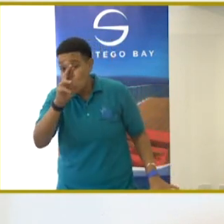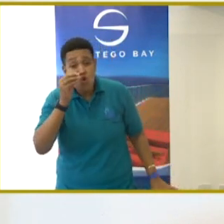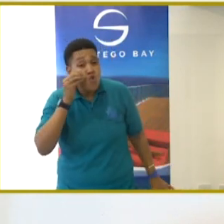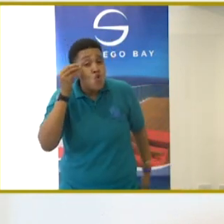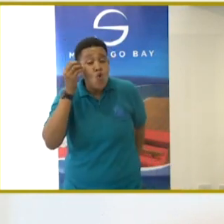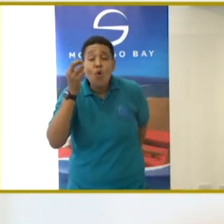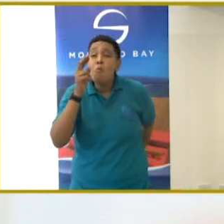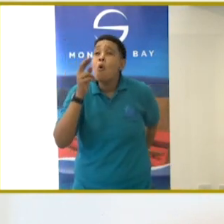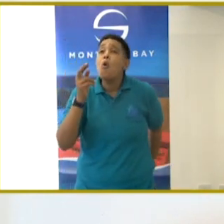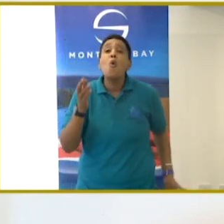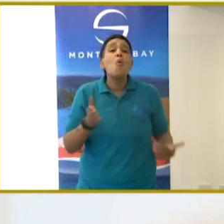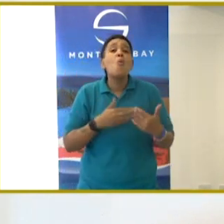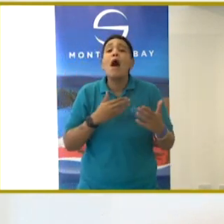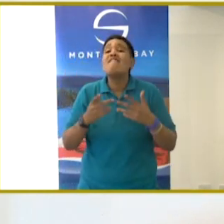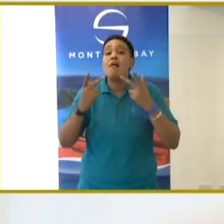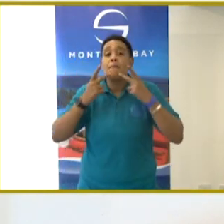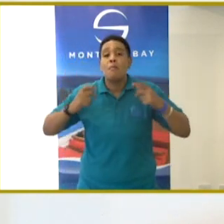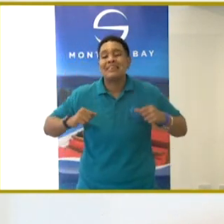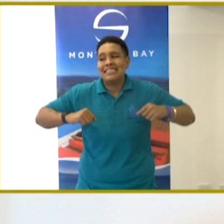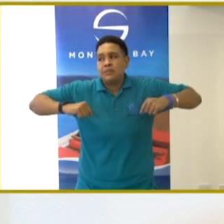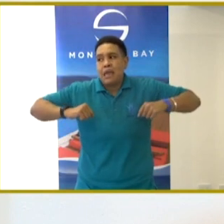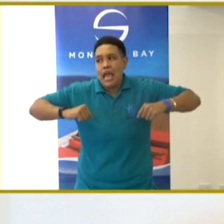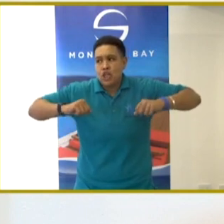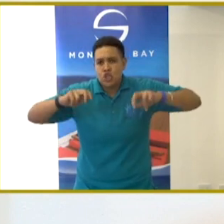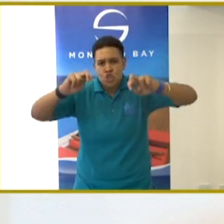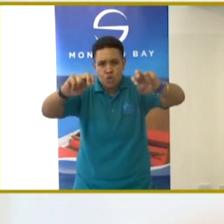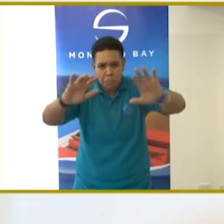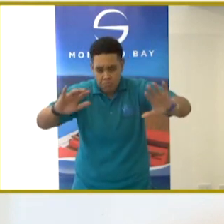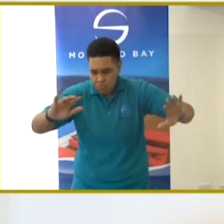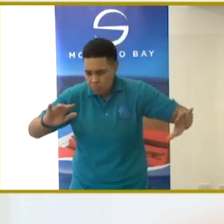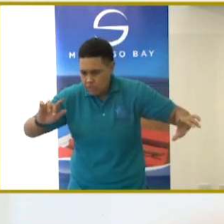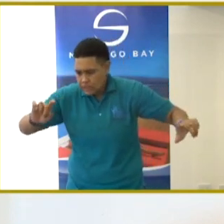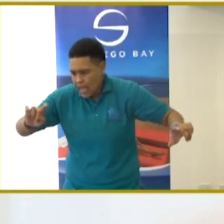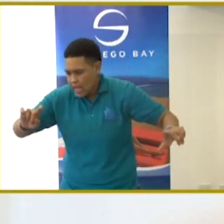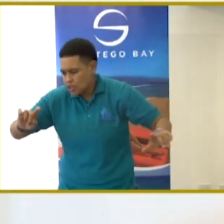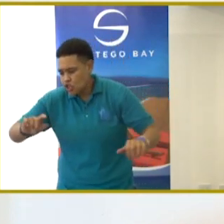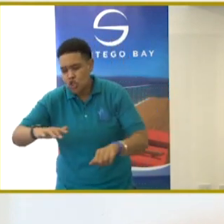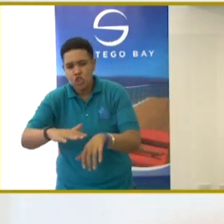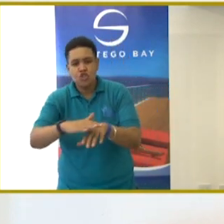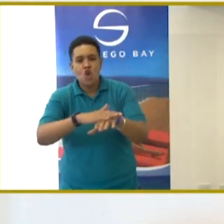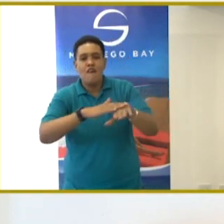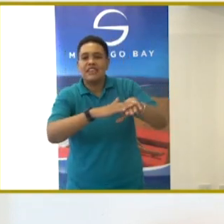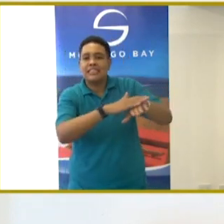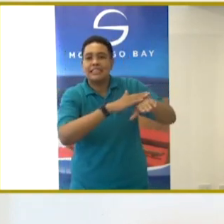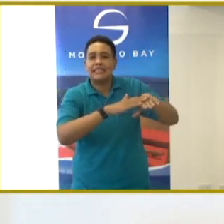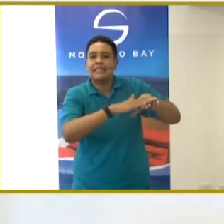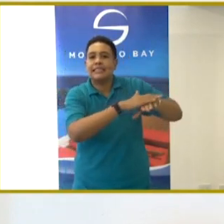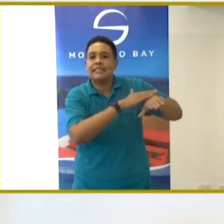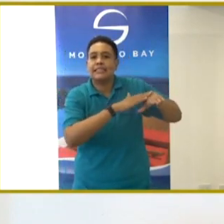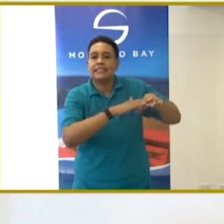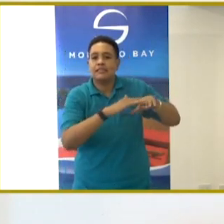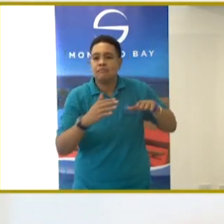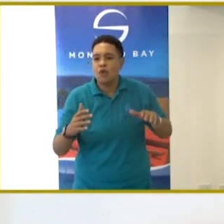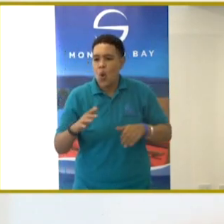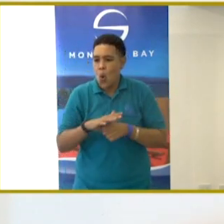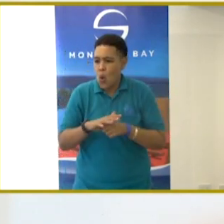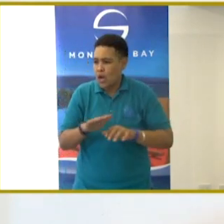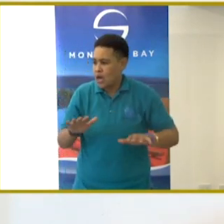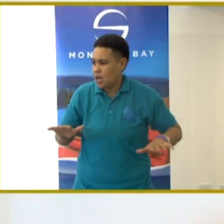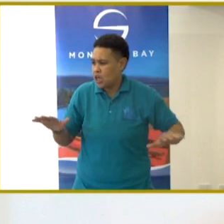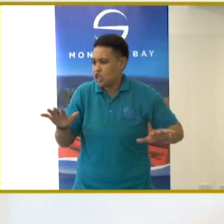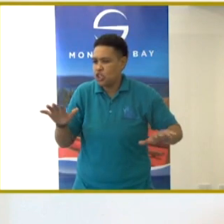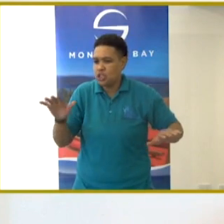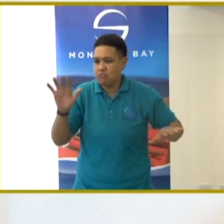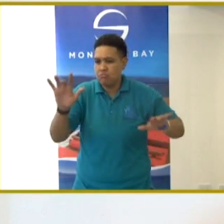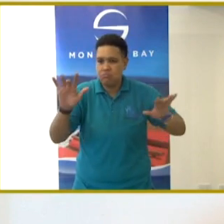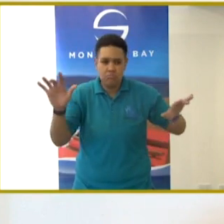or wherever else in a public space, and they can test surfaces to determine if the virus